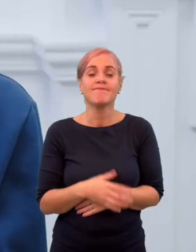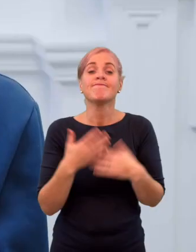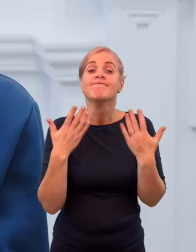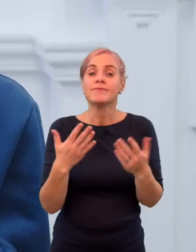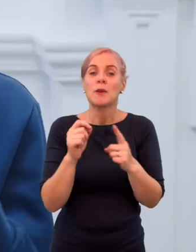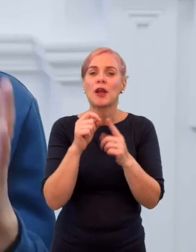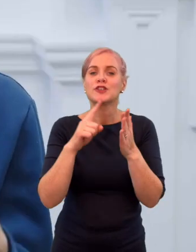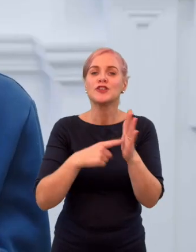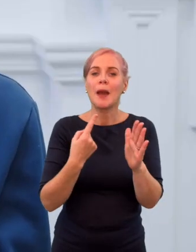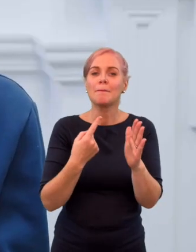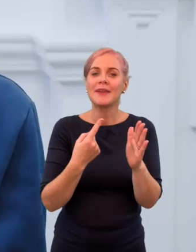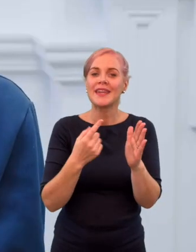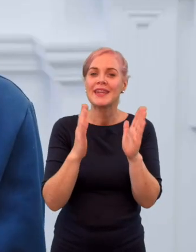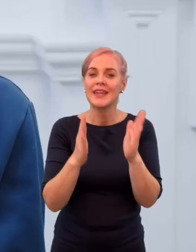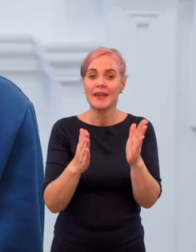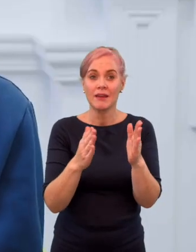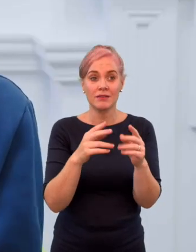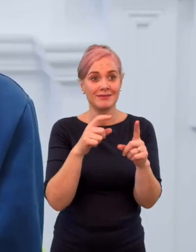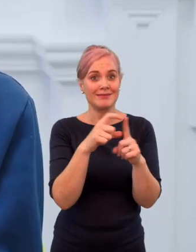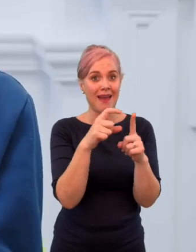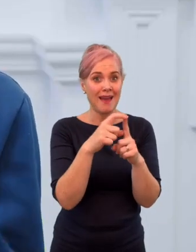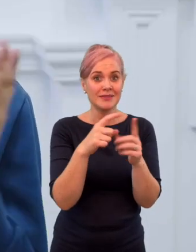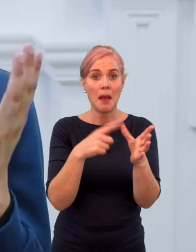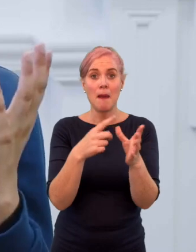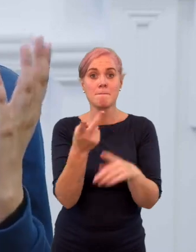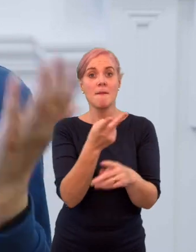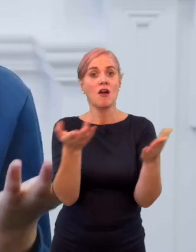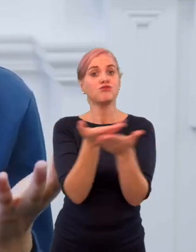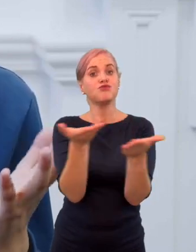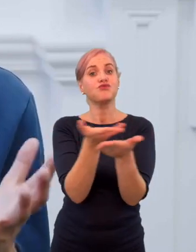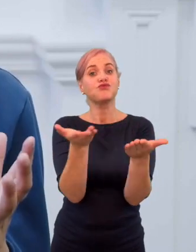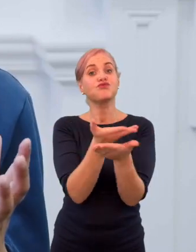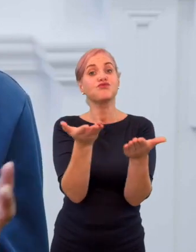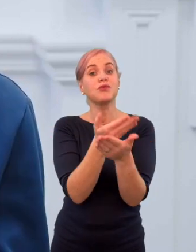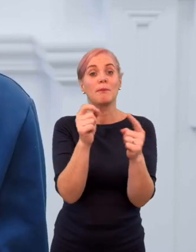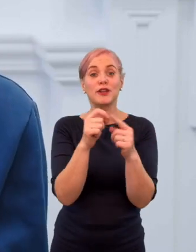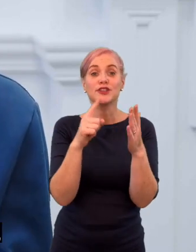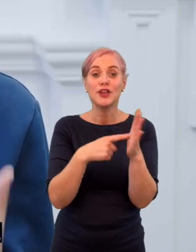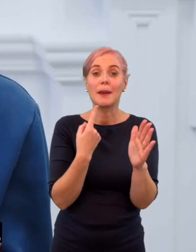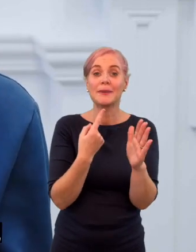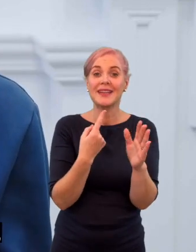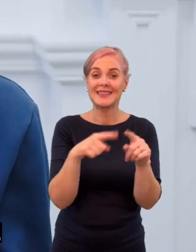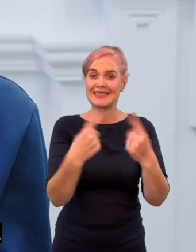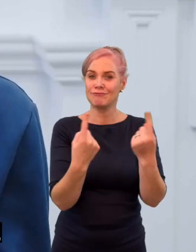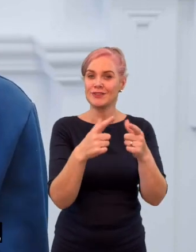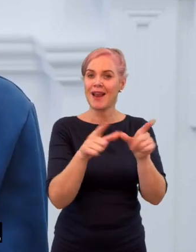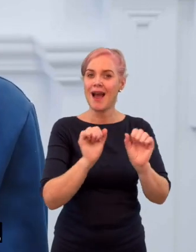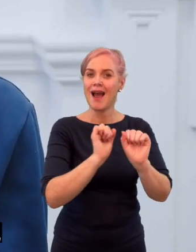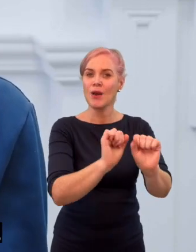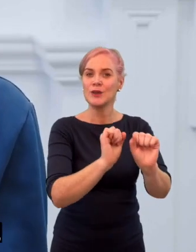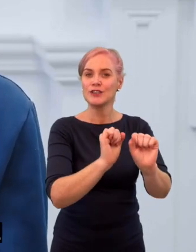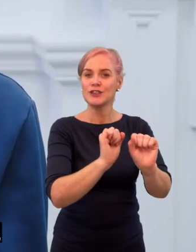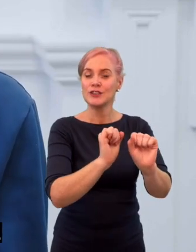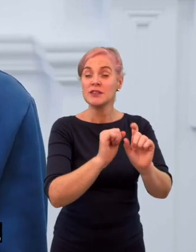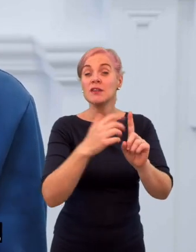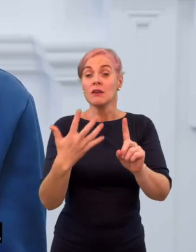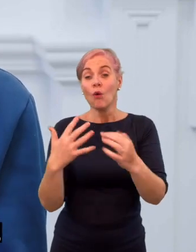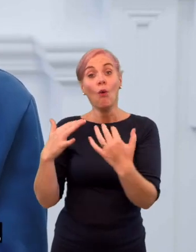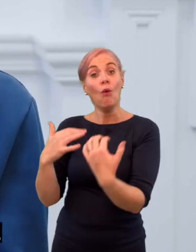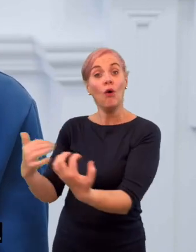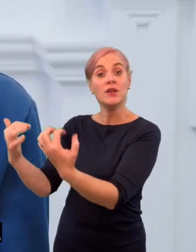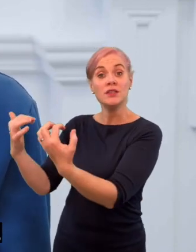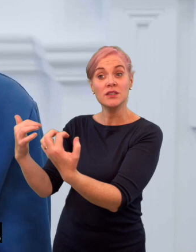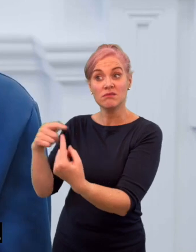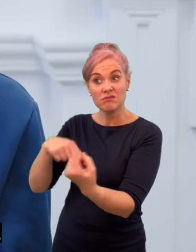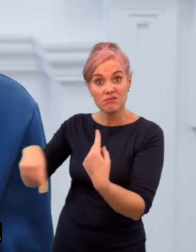There is a Punjabi section where obviously the dad and Amber are speaking in a different language, and